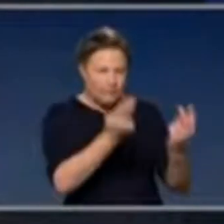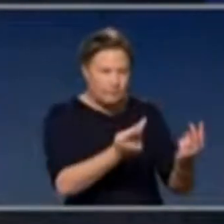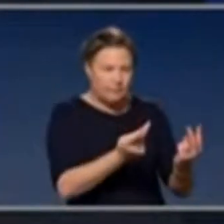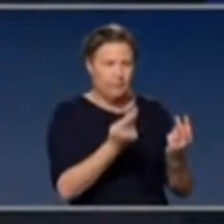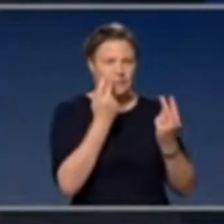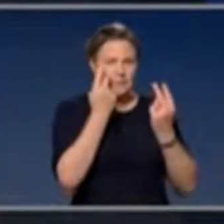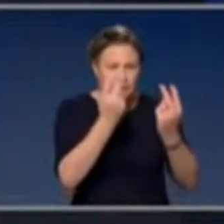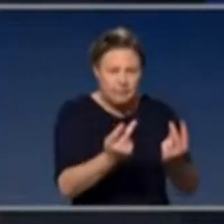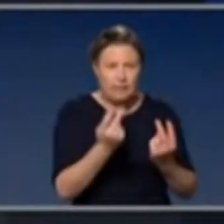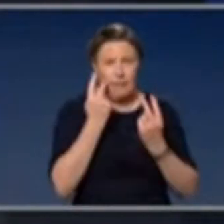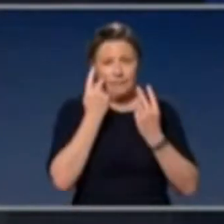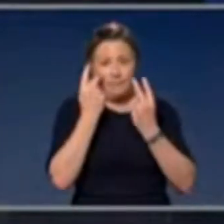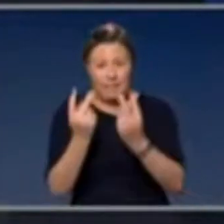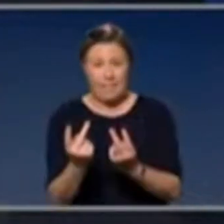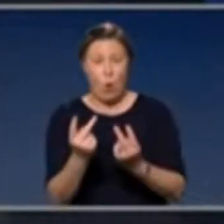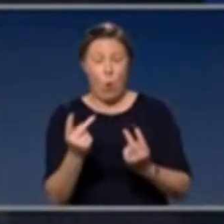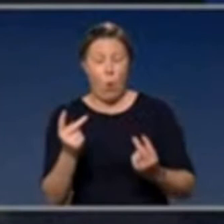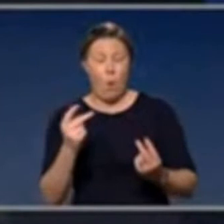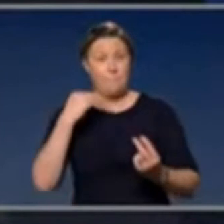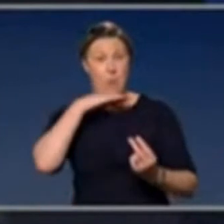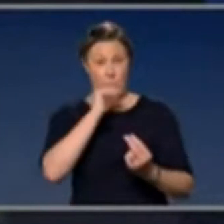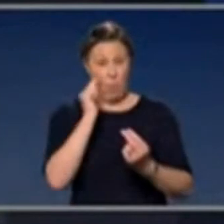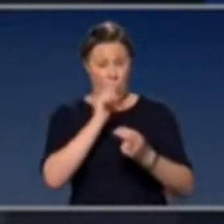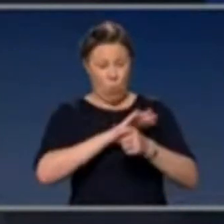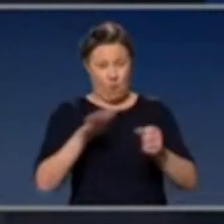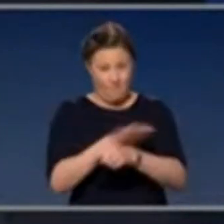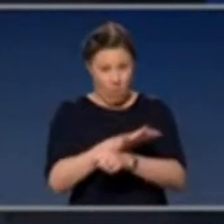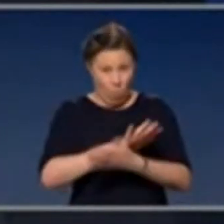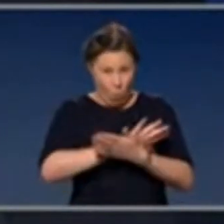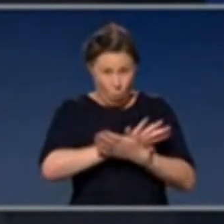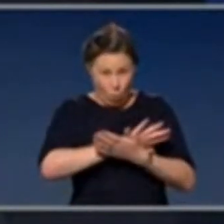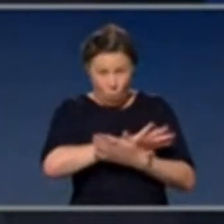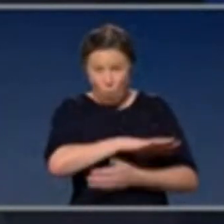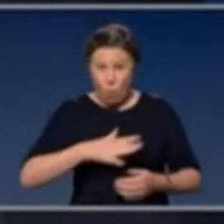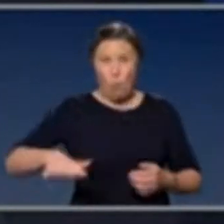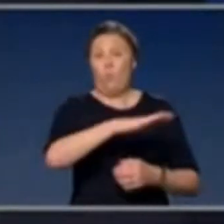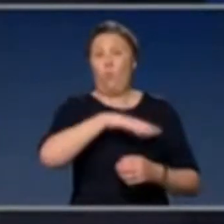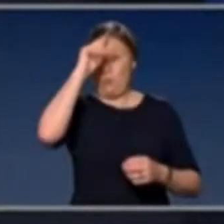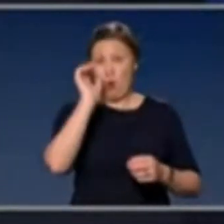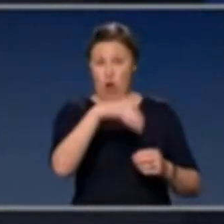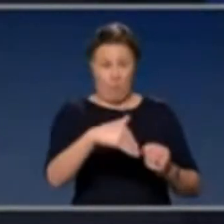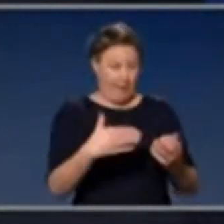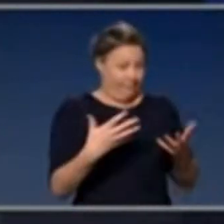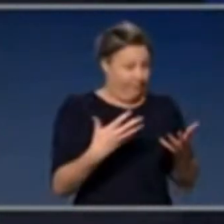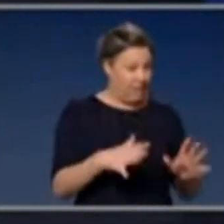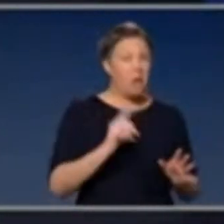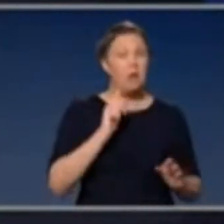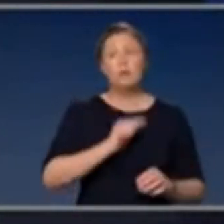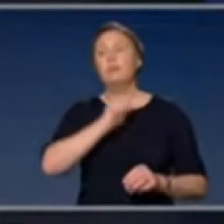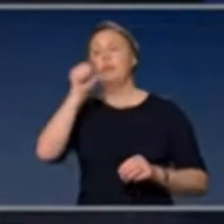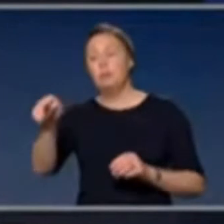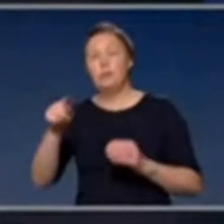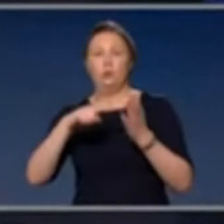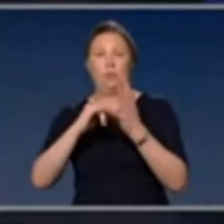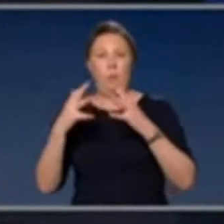do every single aged care facility in Melbourne first, and then the rest of Victoria, and then moving into New South Wales to do exactly what the AMA